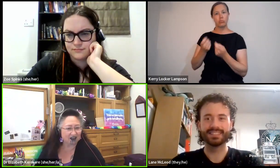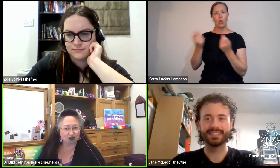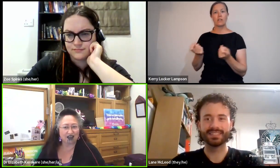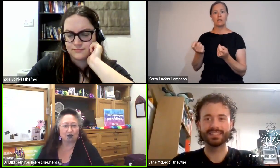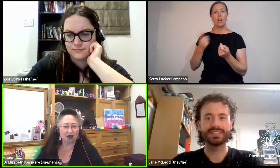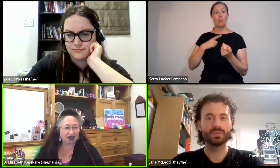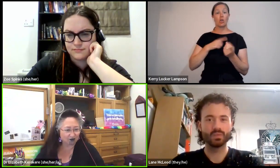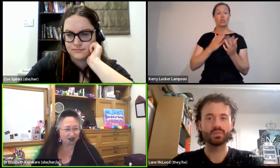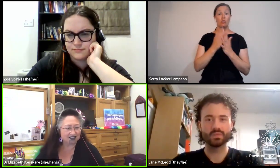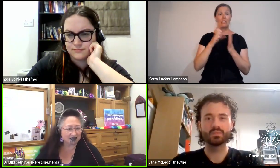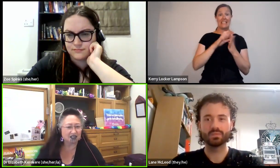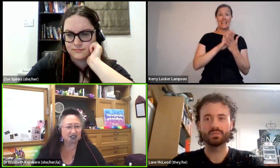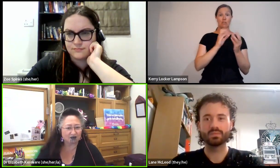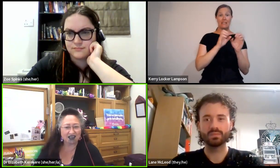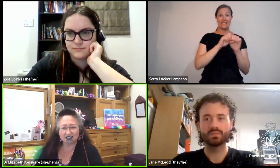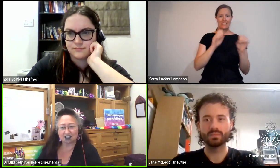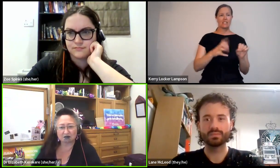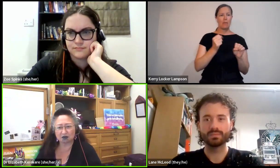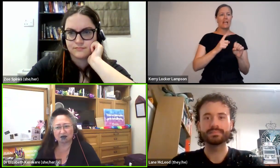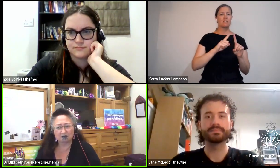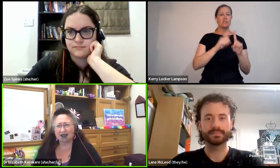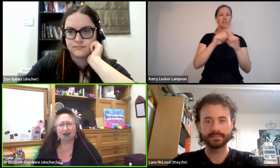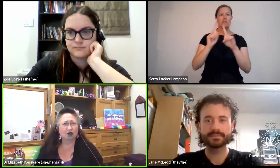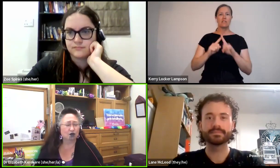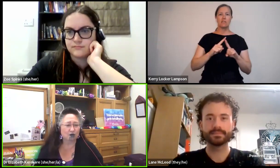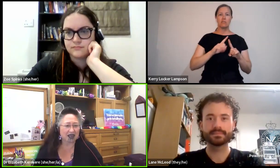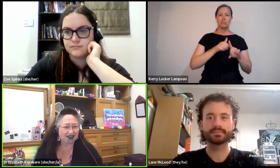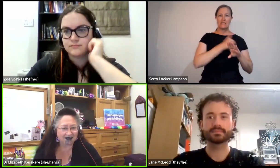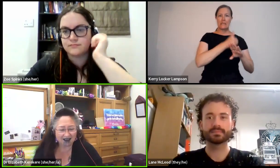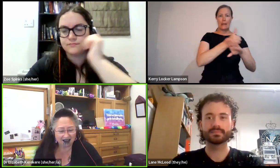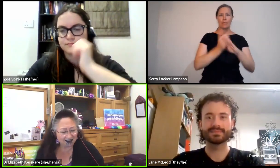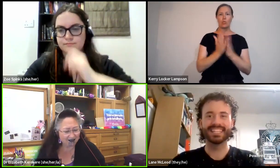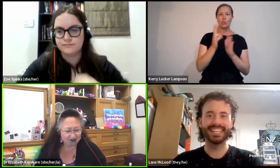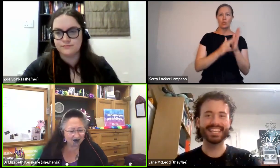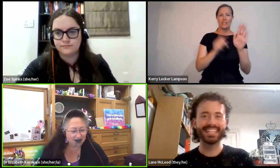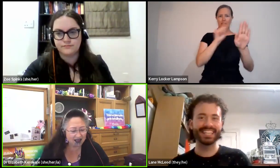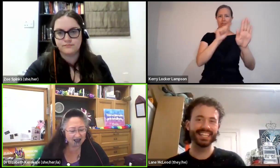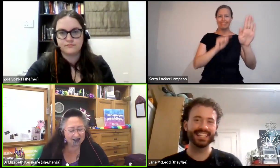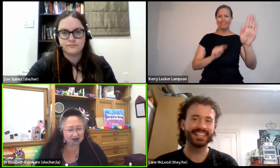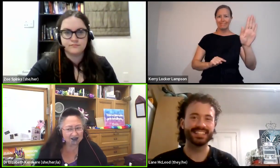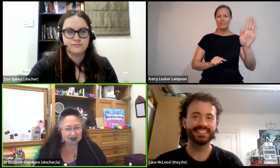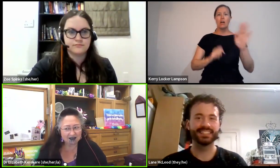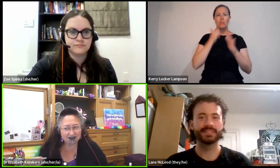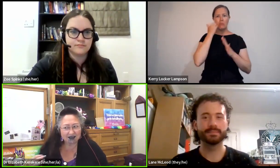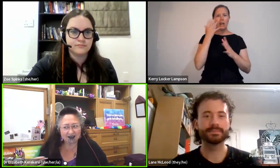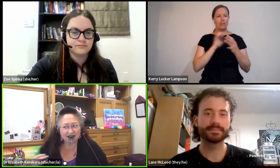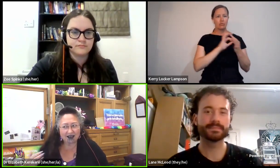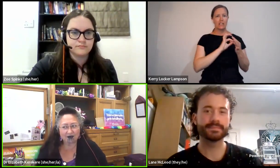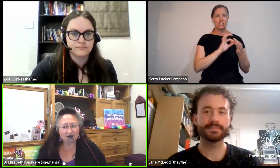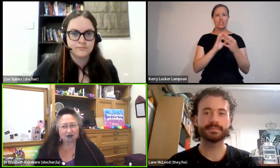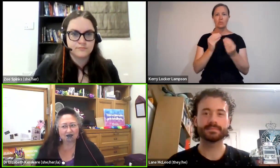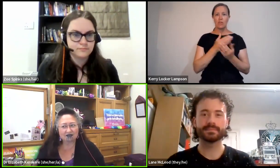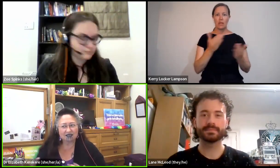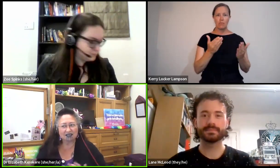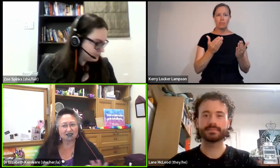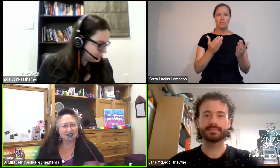around the country. Iwi had established their relationships with them, good or bad, uneven. And